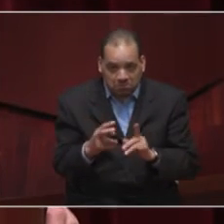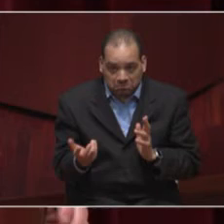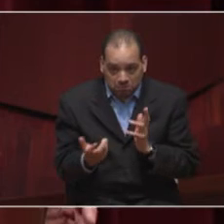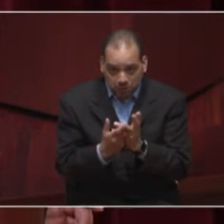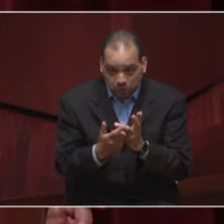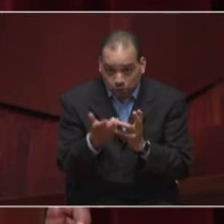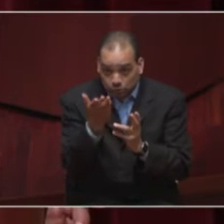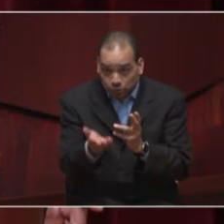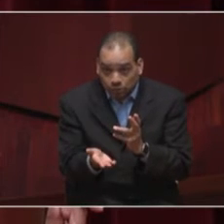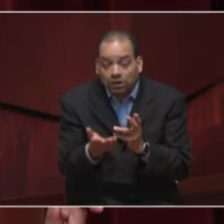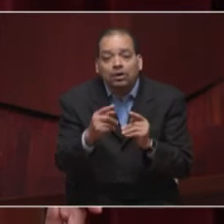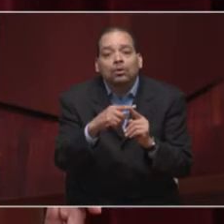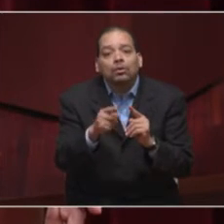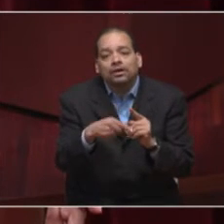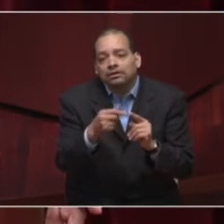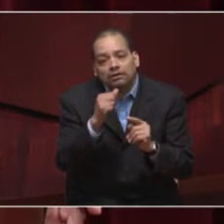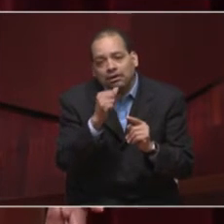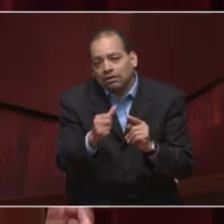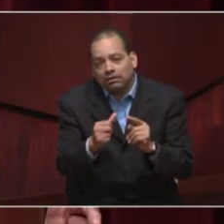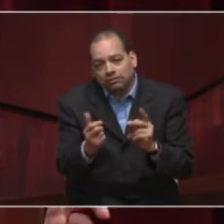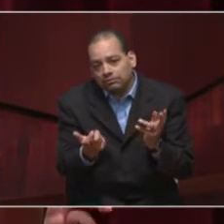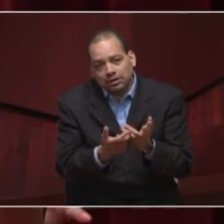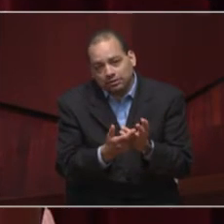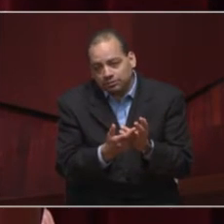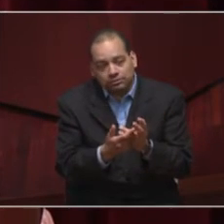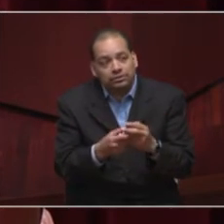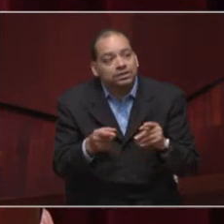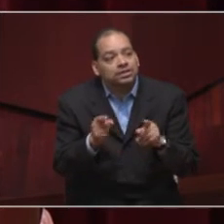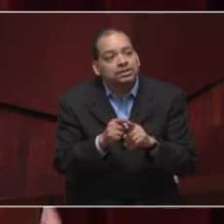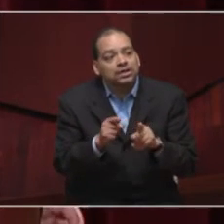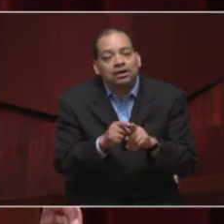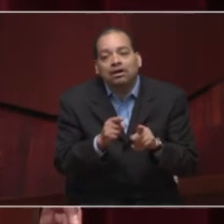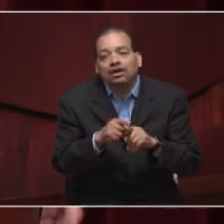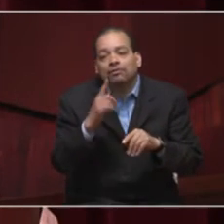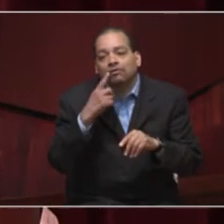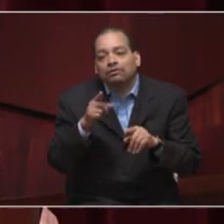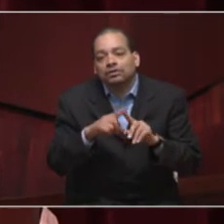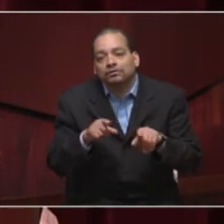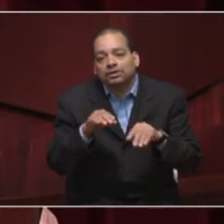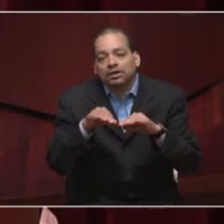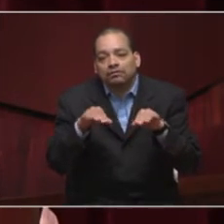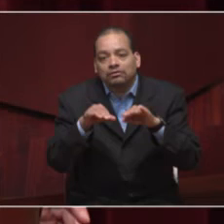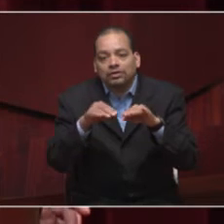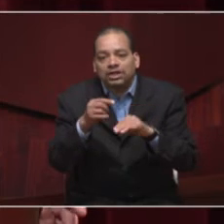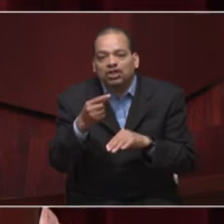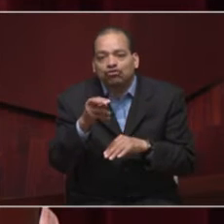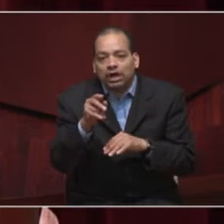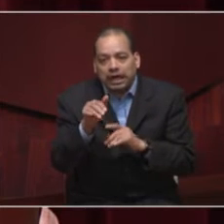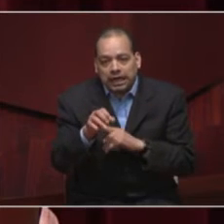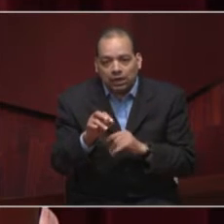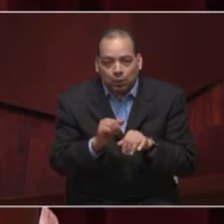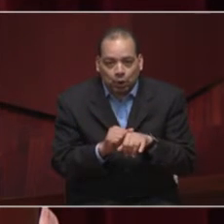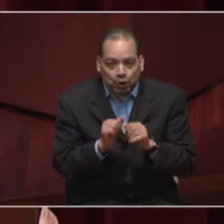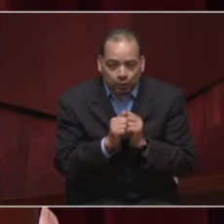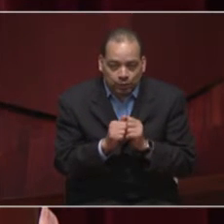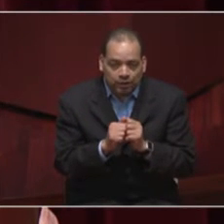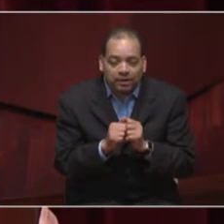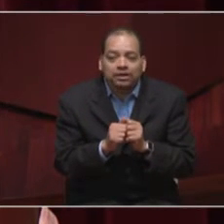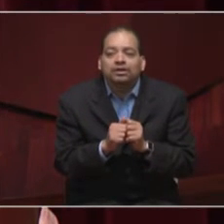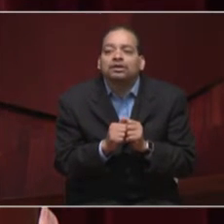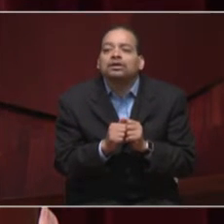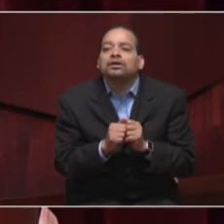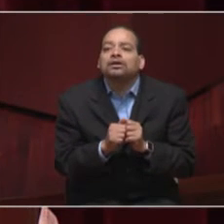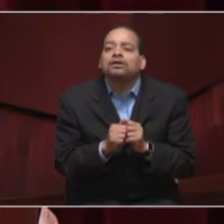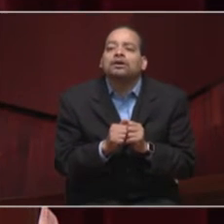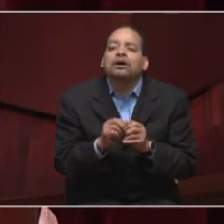And I think the same would apply for grade level as well. I think obviously that's working with the human capital officers and the agency to make those determinations. So you've